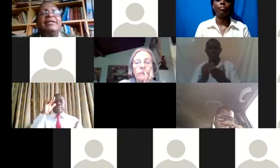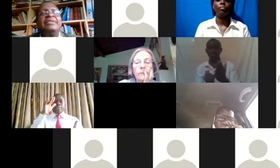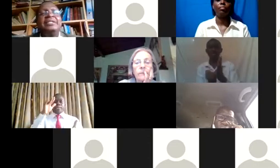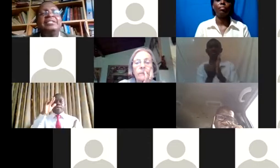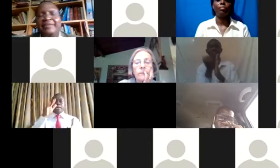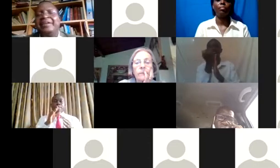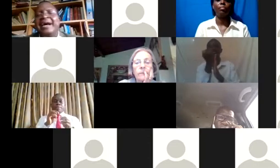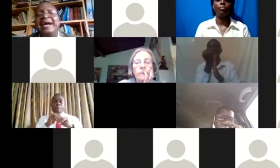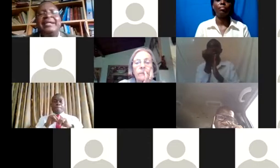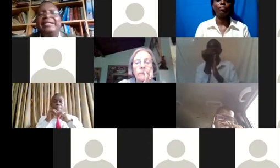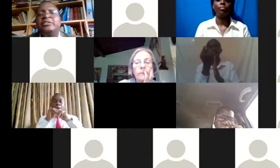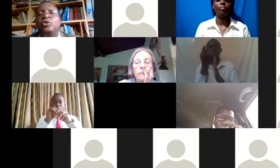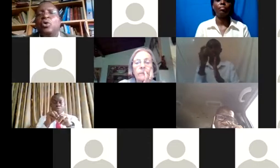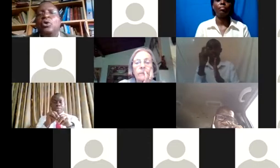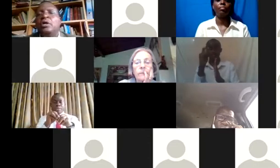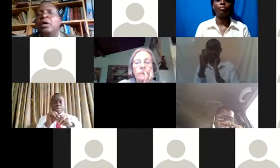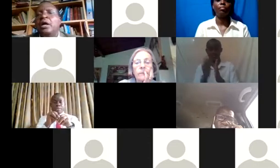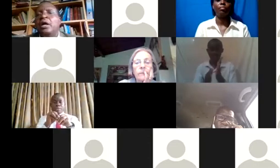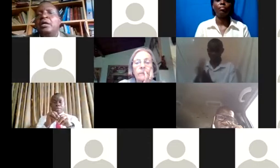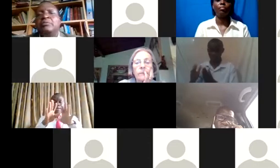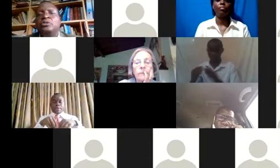criteria that is given under Article